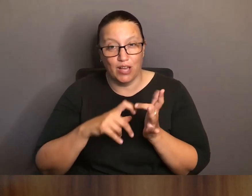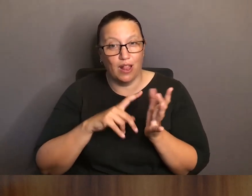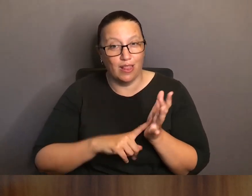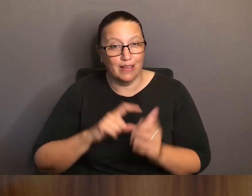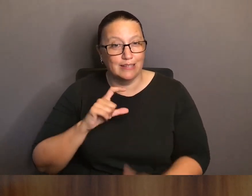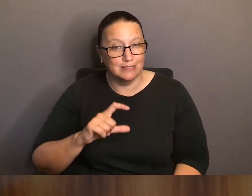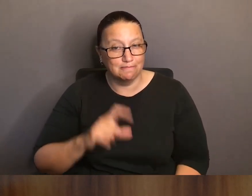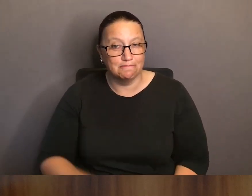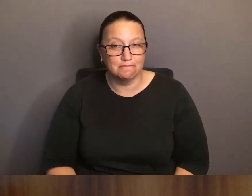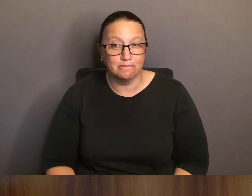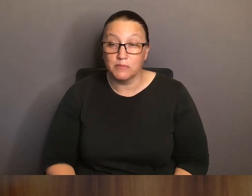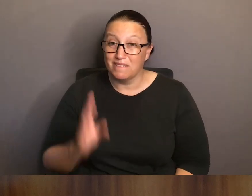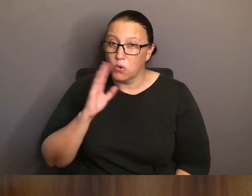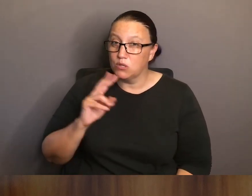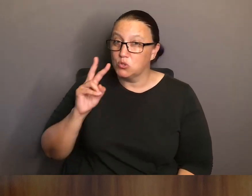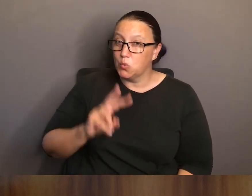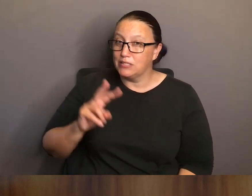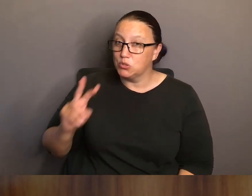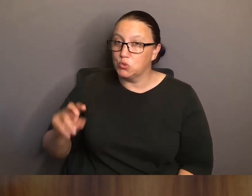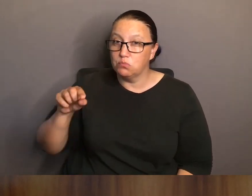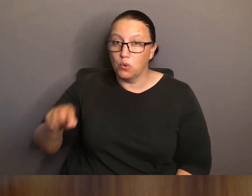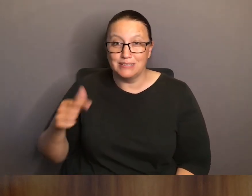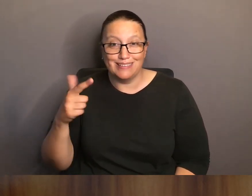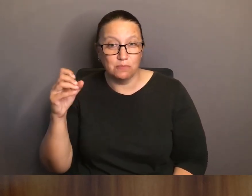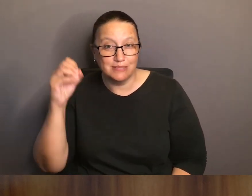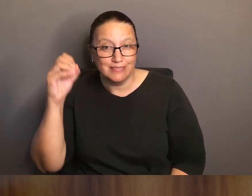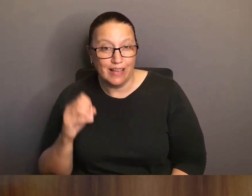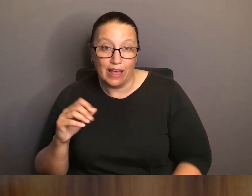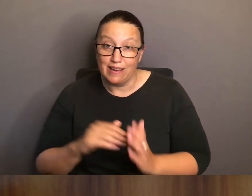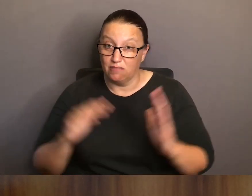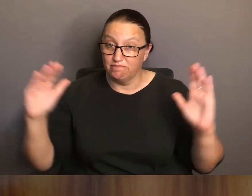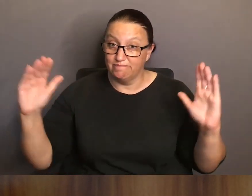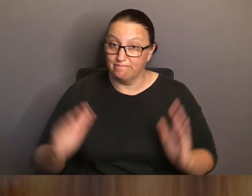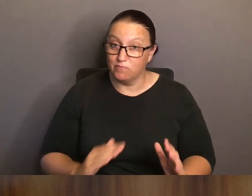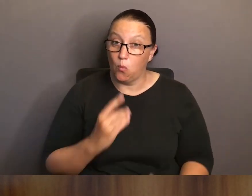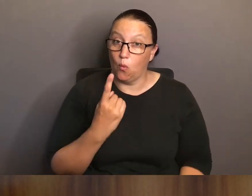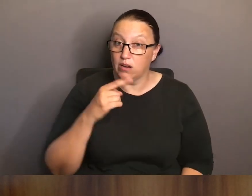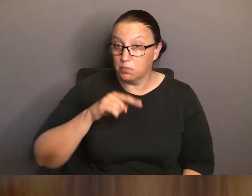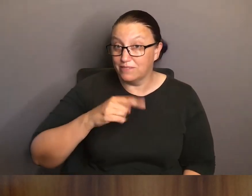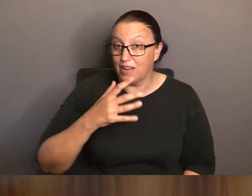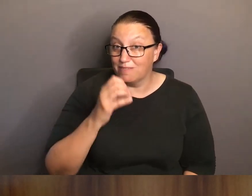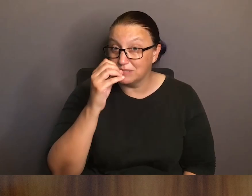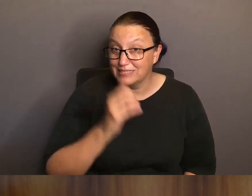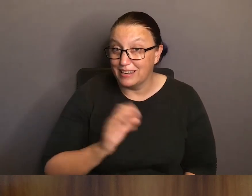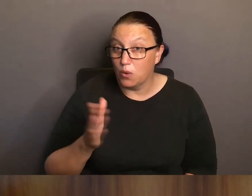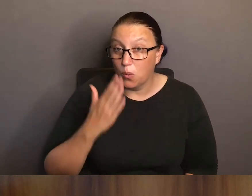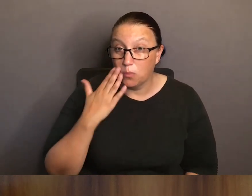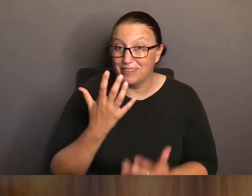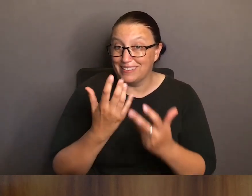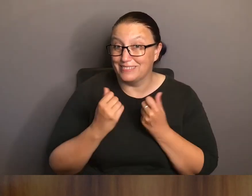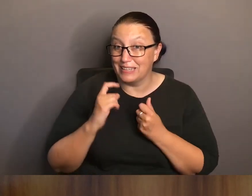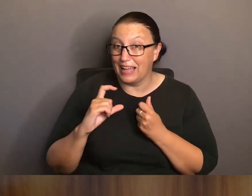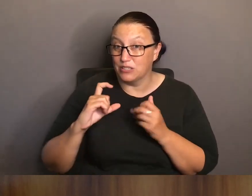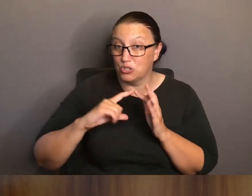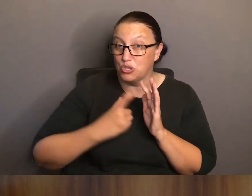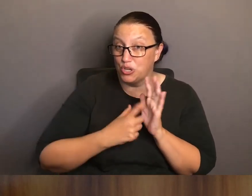from 22.7% to just 1.5%. Recent research shows also a decline in HPV